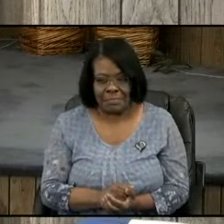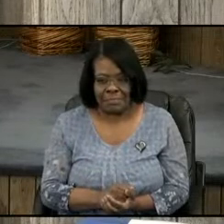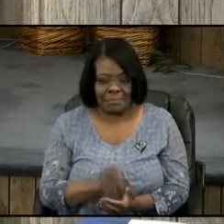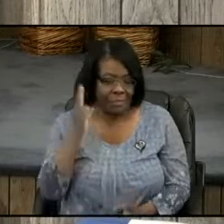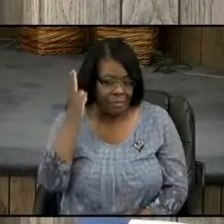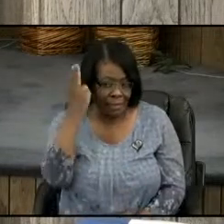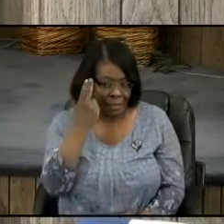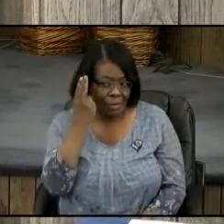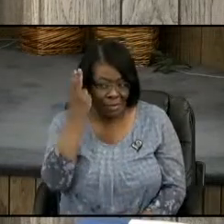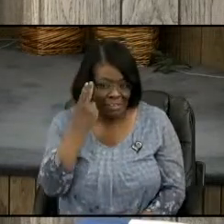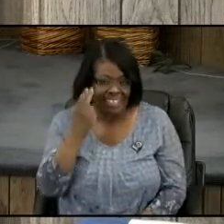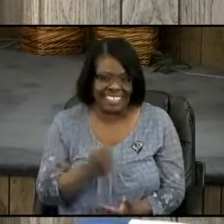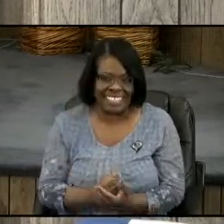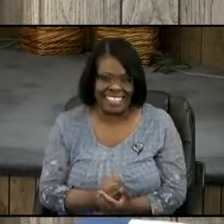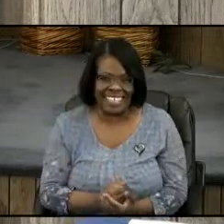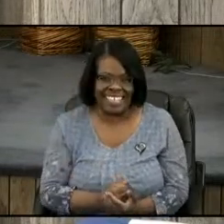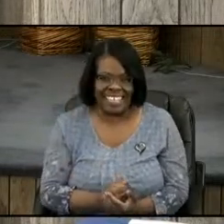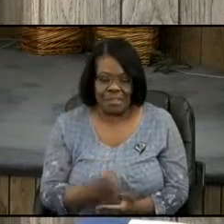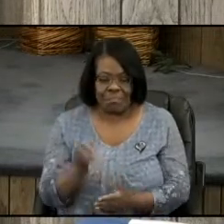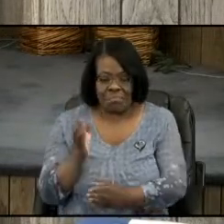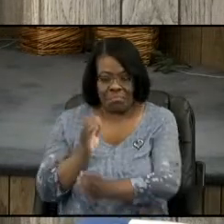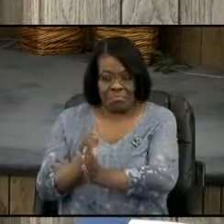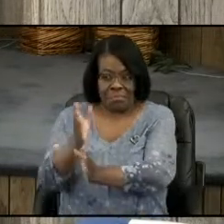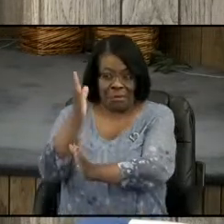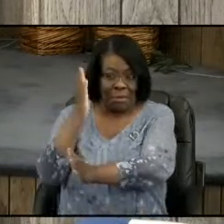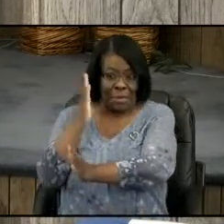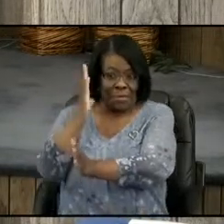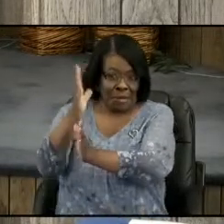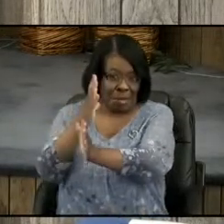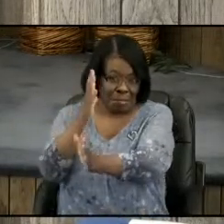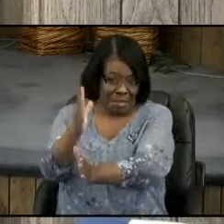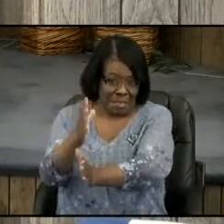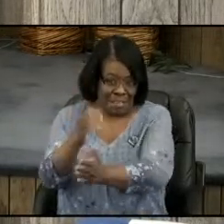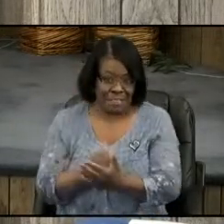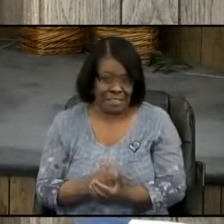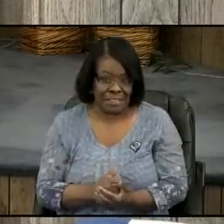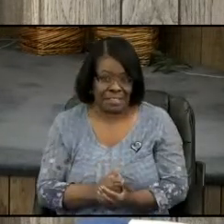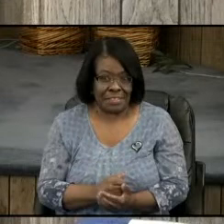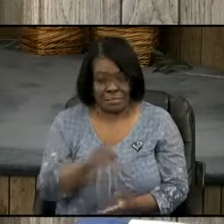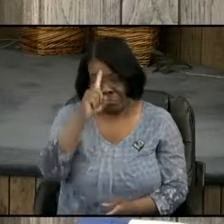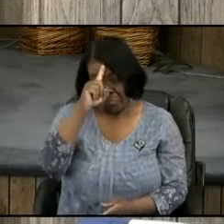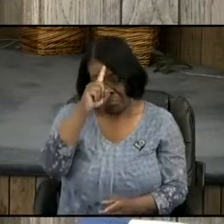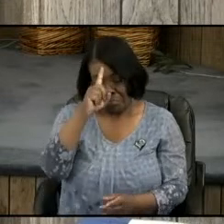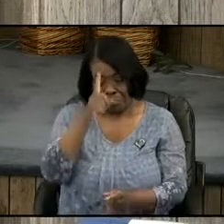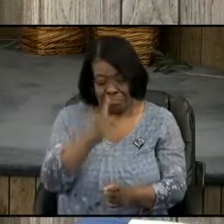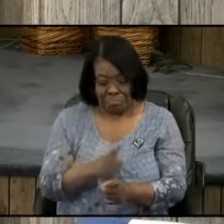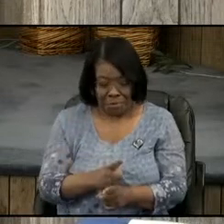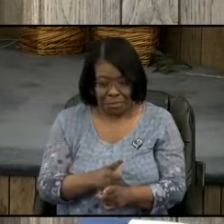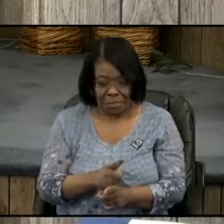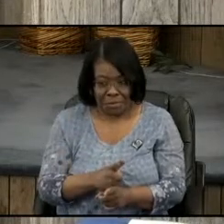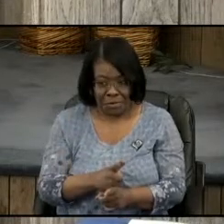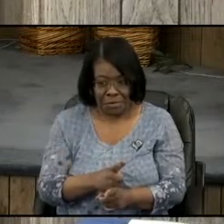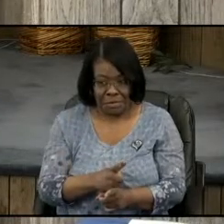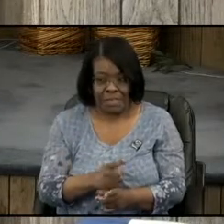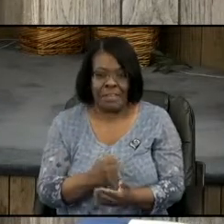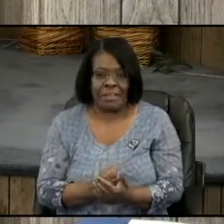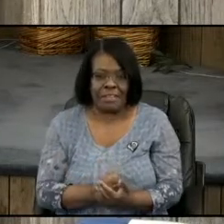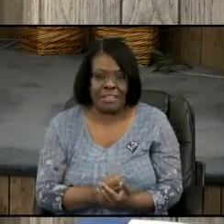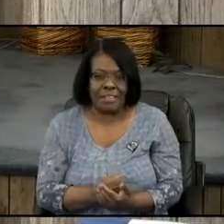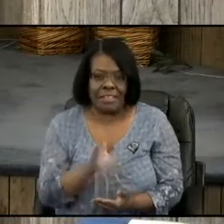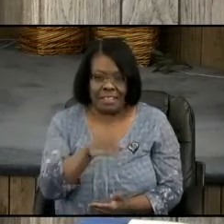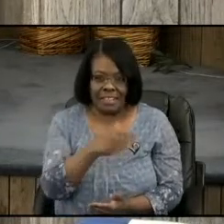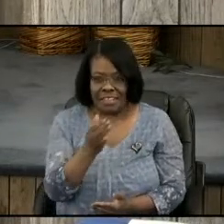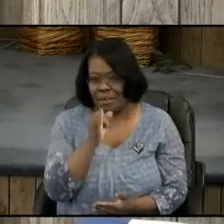uncle, whether we call him grandpa, whether we call him brother or neighbor, there